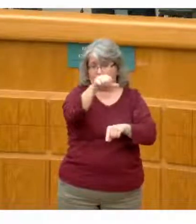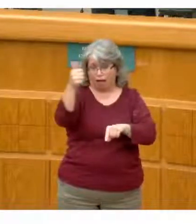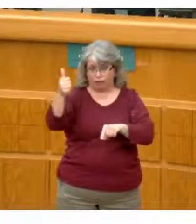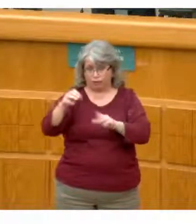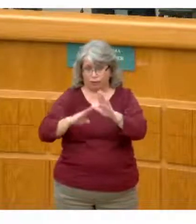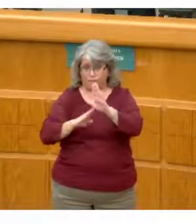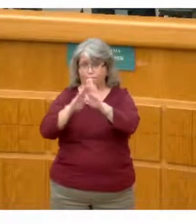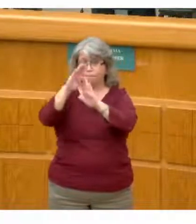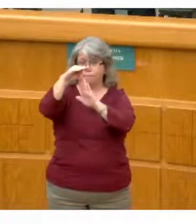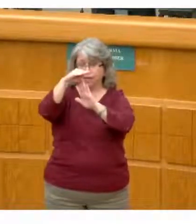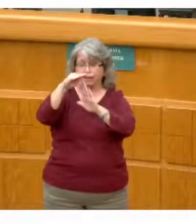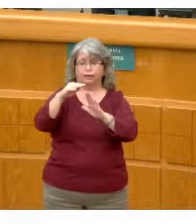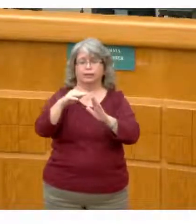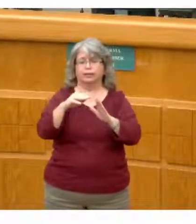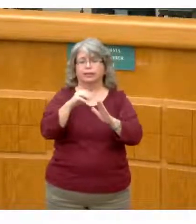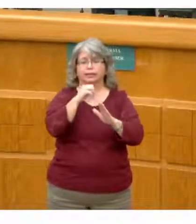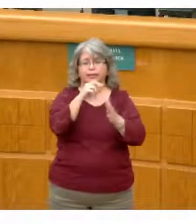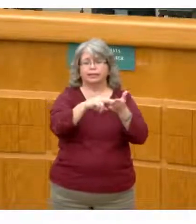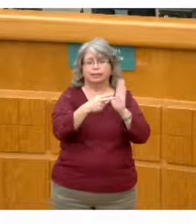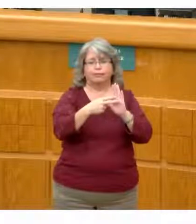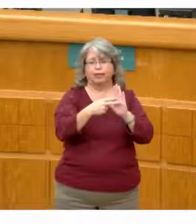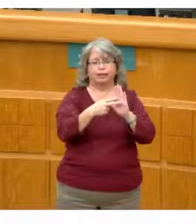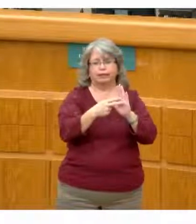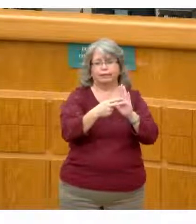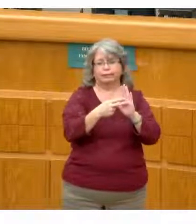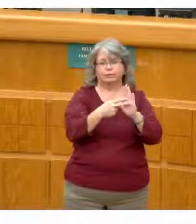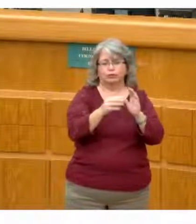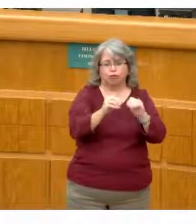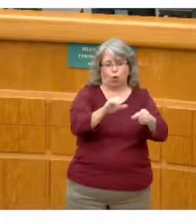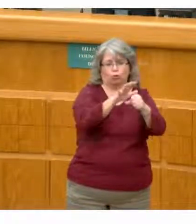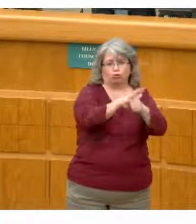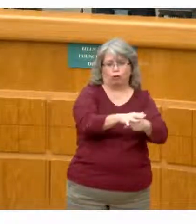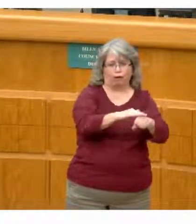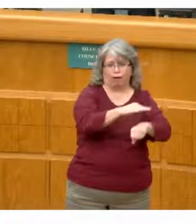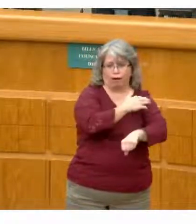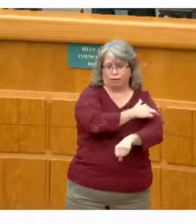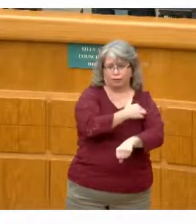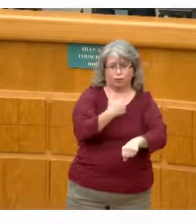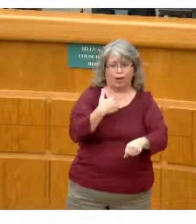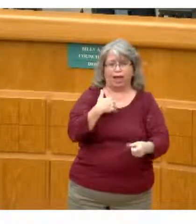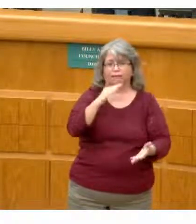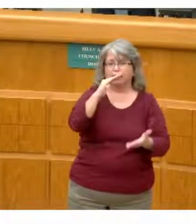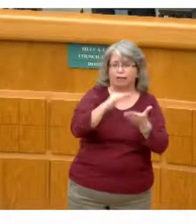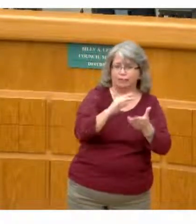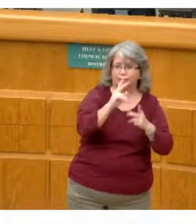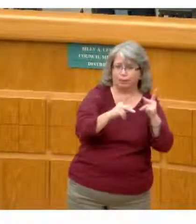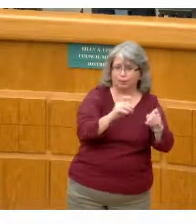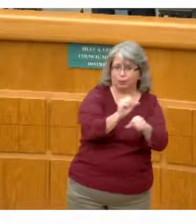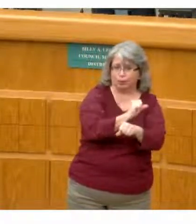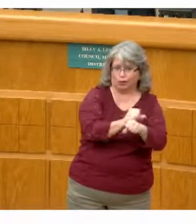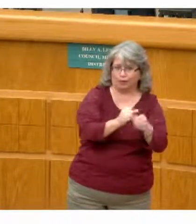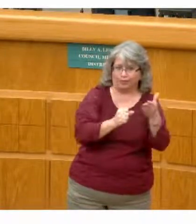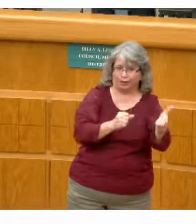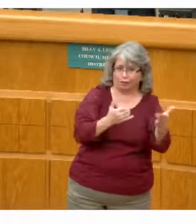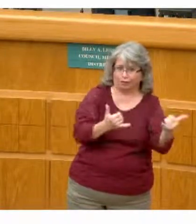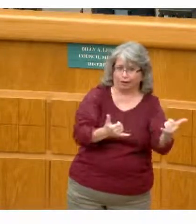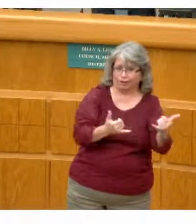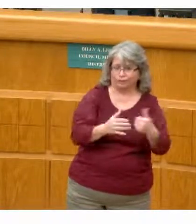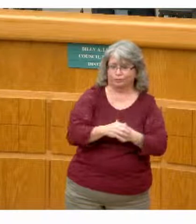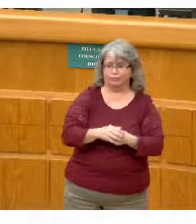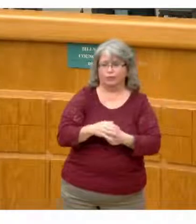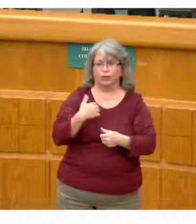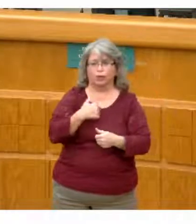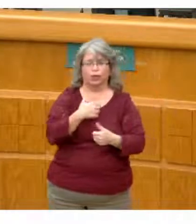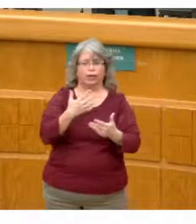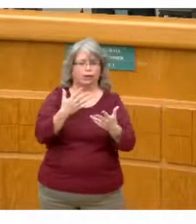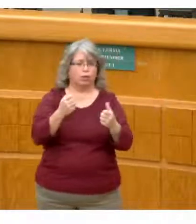strain on our hospital system. There's less people working in the hospitals now. So that's something to remember. So we want to combat Omicron. We don't want to